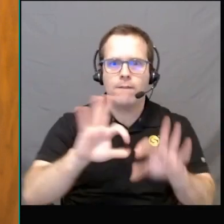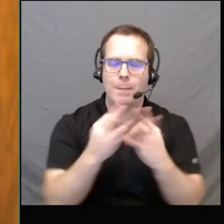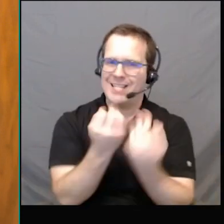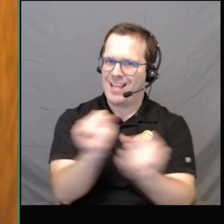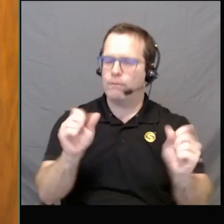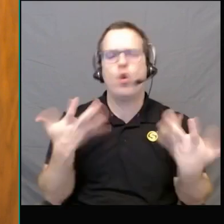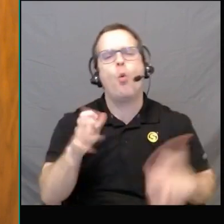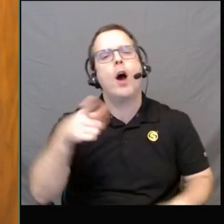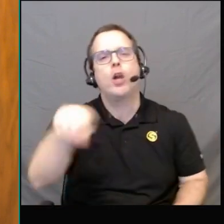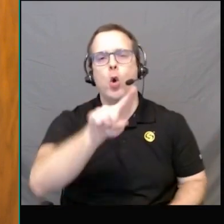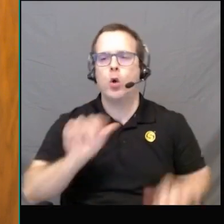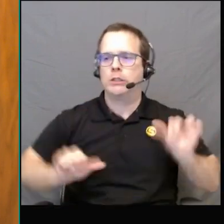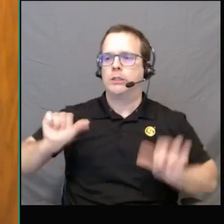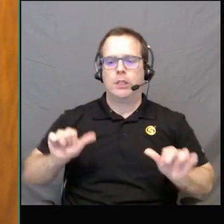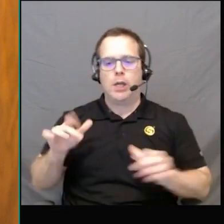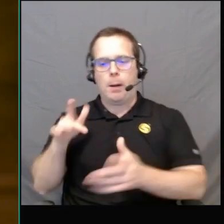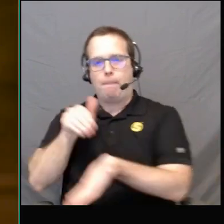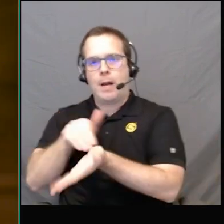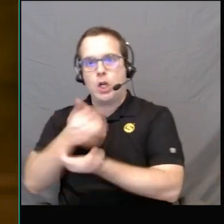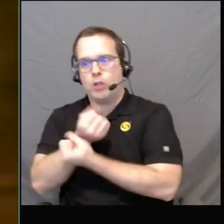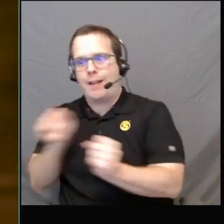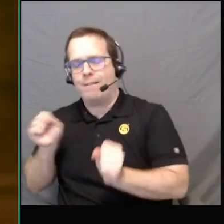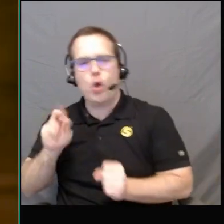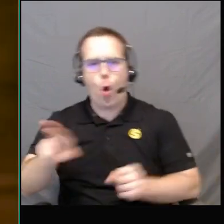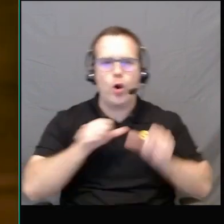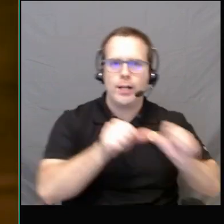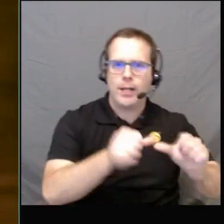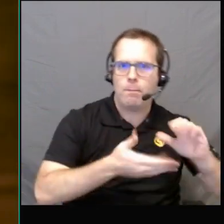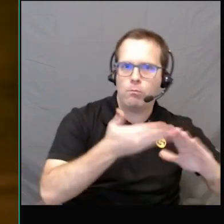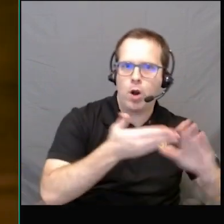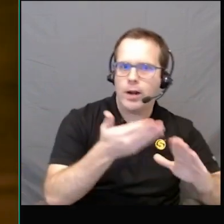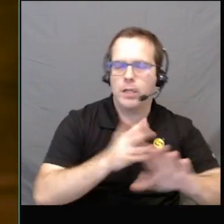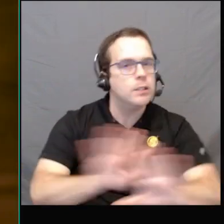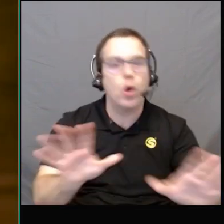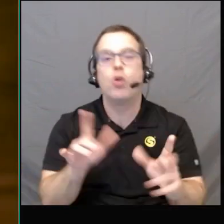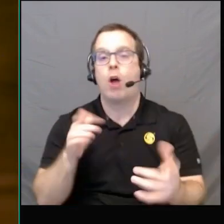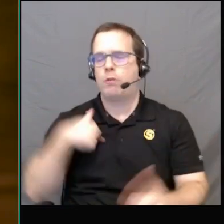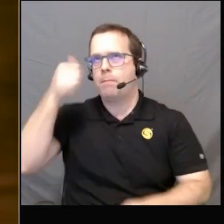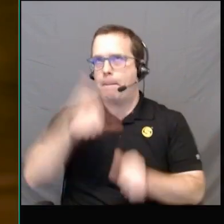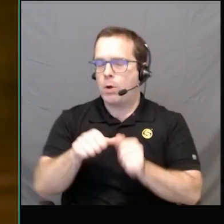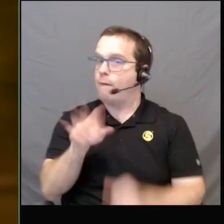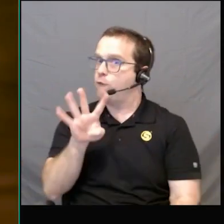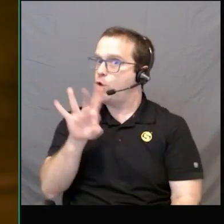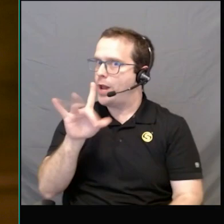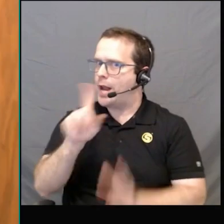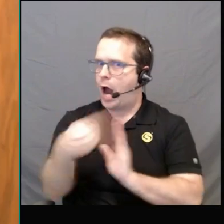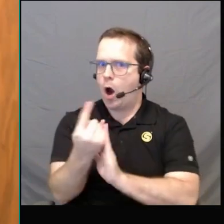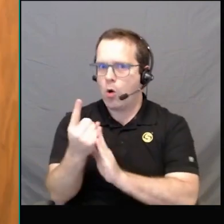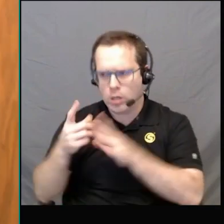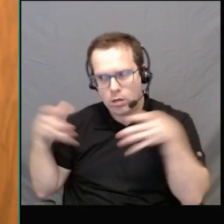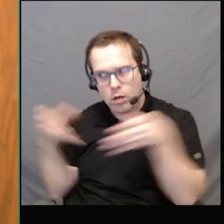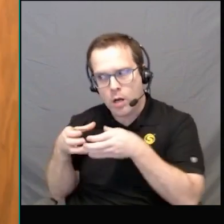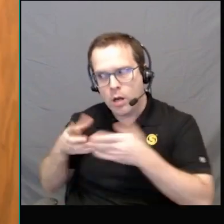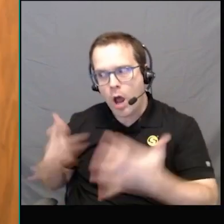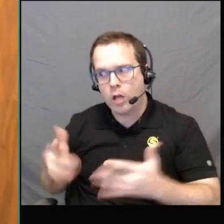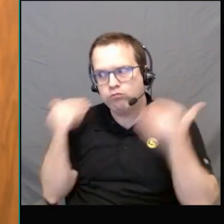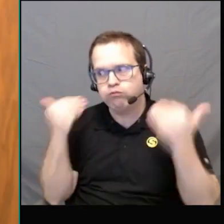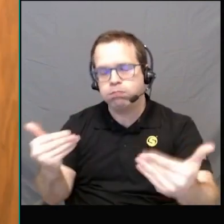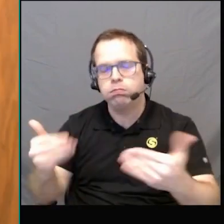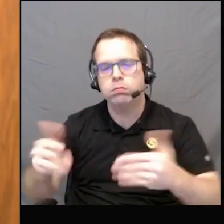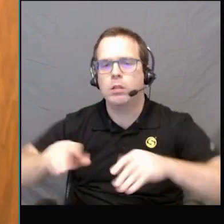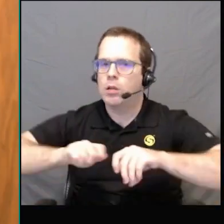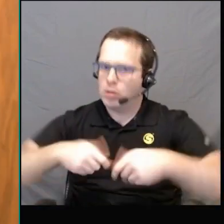between medical safety or keeping things running. I remember how in 48 hours, we just pulled out all the stops so that you could bring dev kits